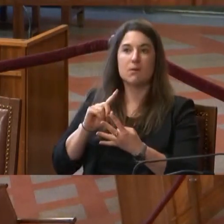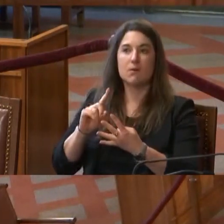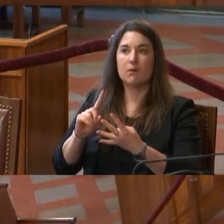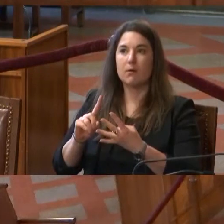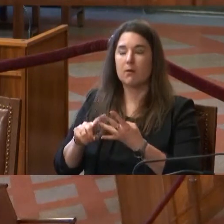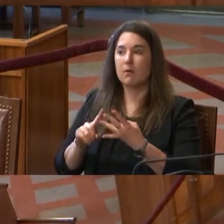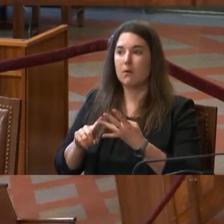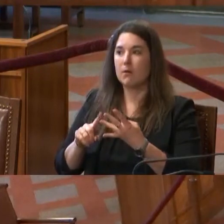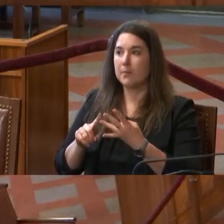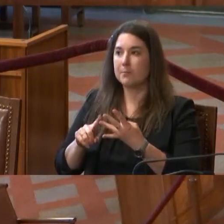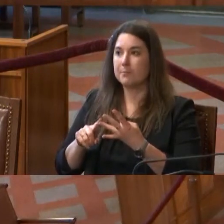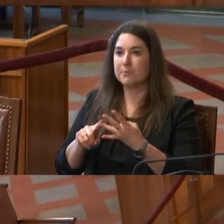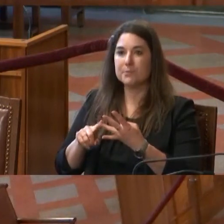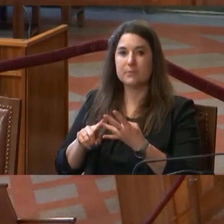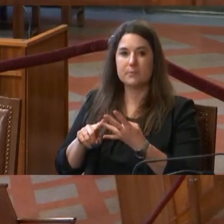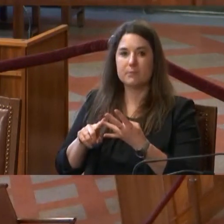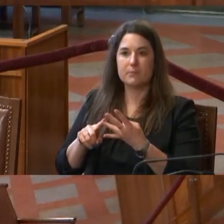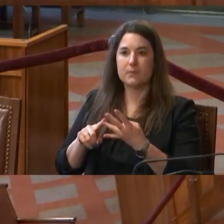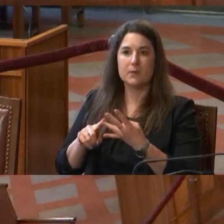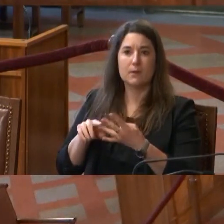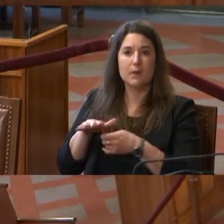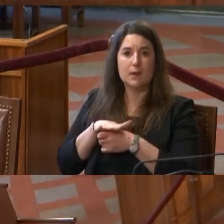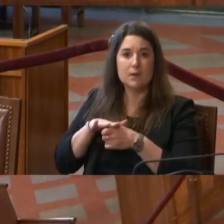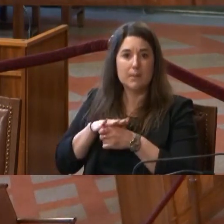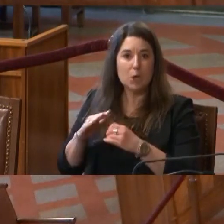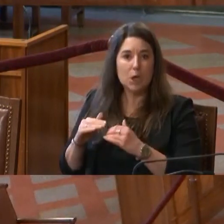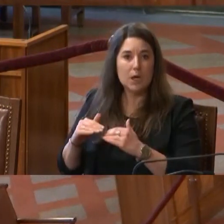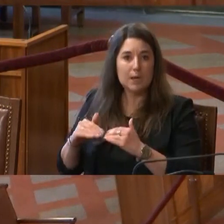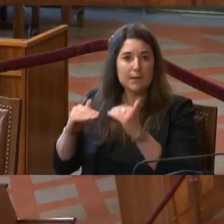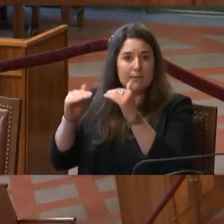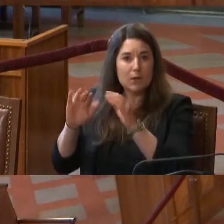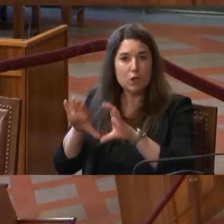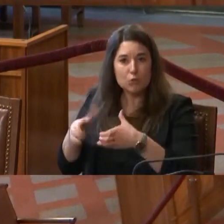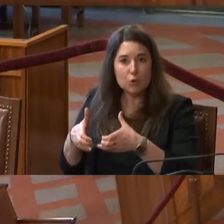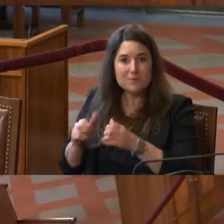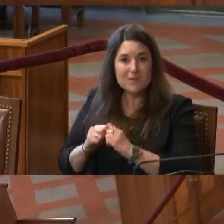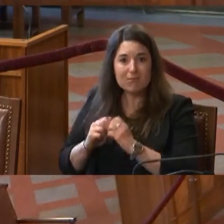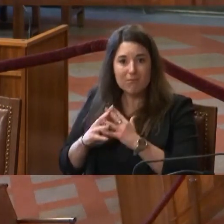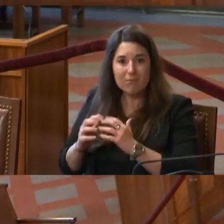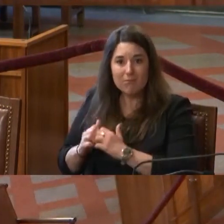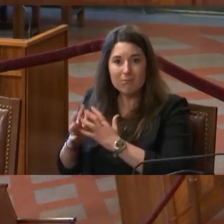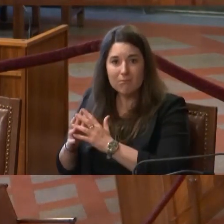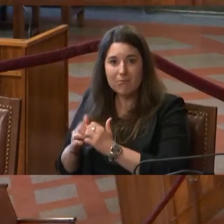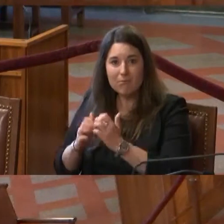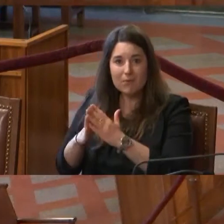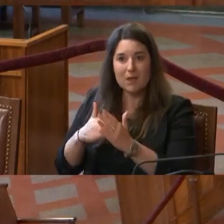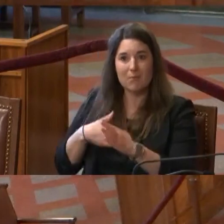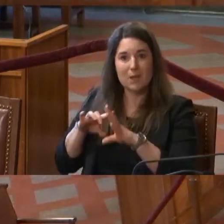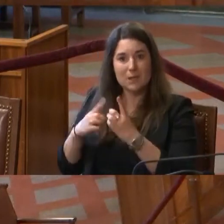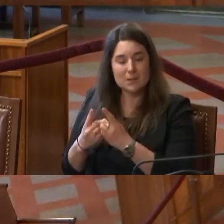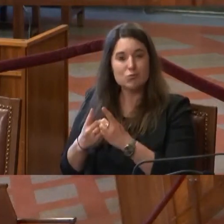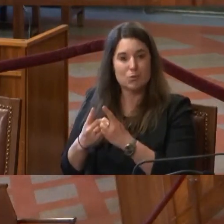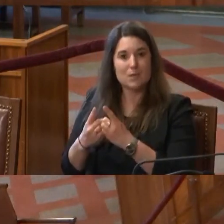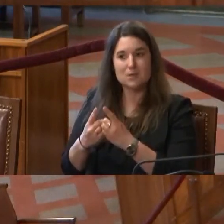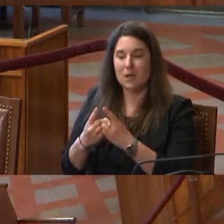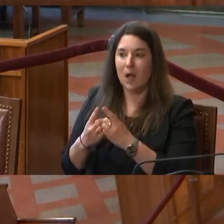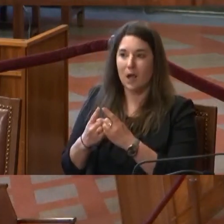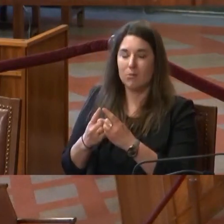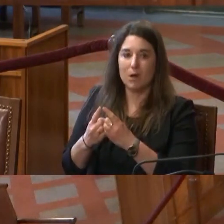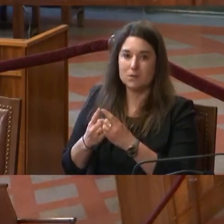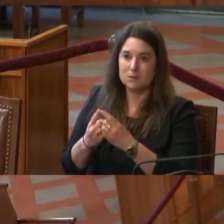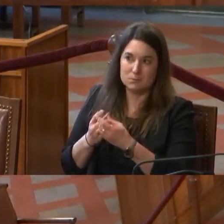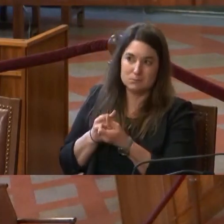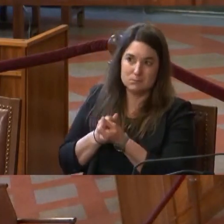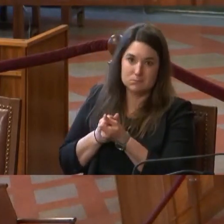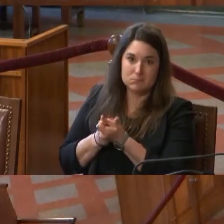on the many neighborhood level groups that have started in my council district. And I want to give special shout